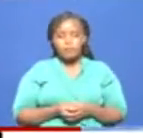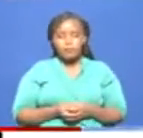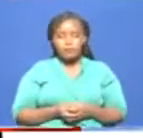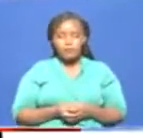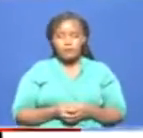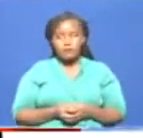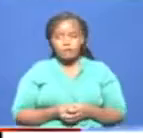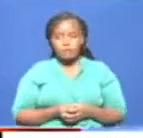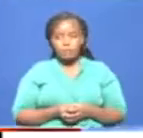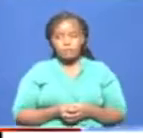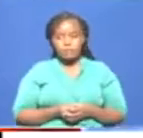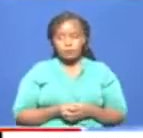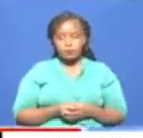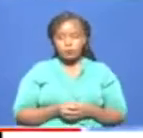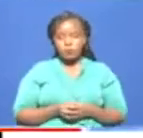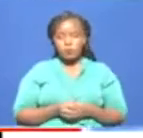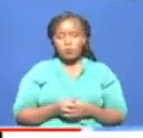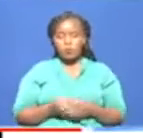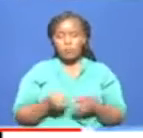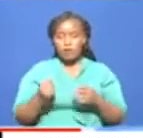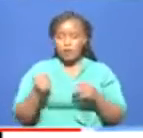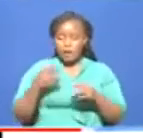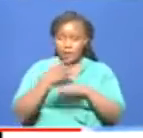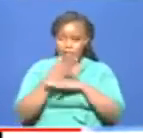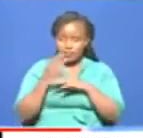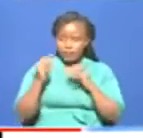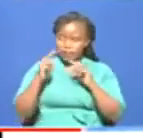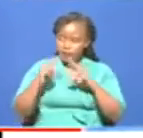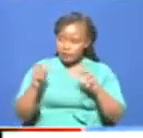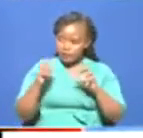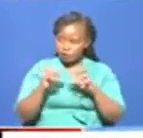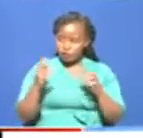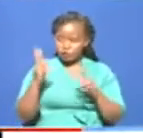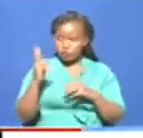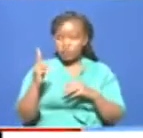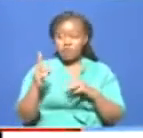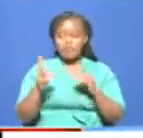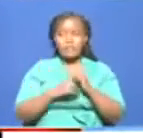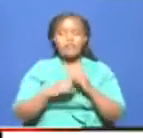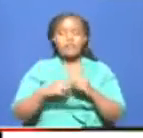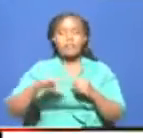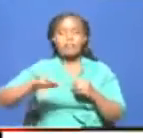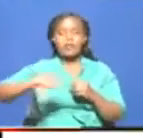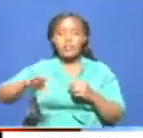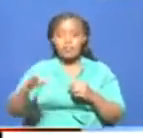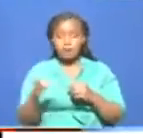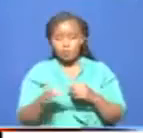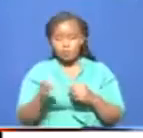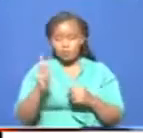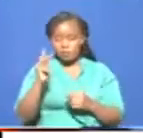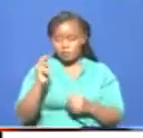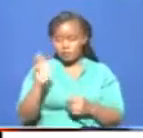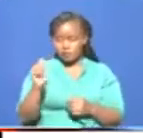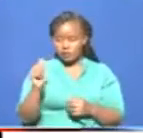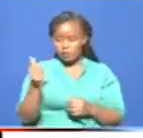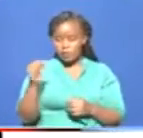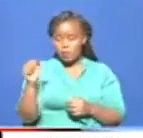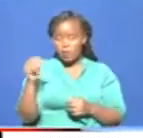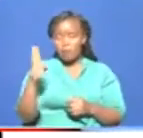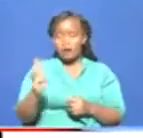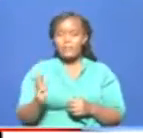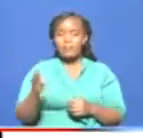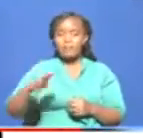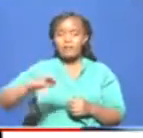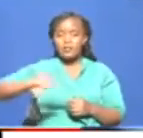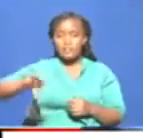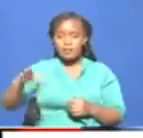In an assessment of 47 counties, Marsabit County emerged as the most favorable location to set up a spaceport